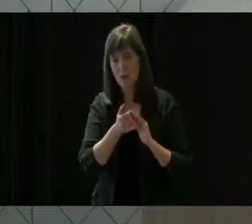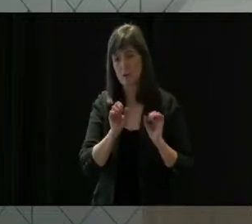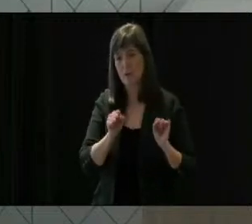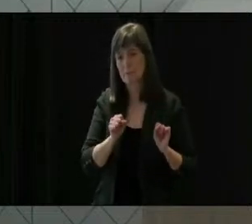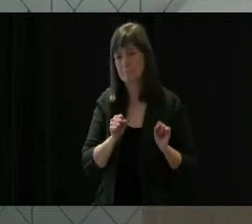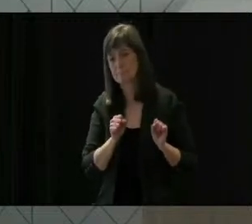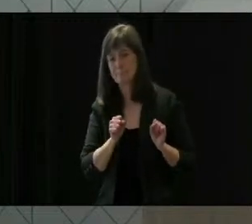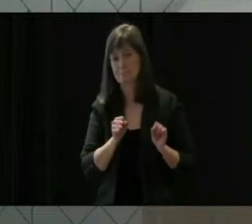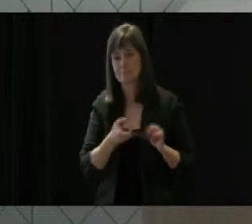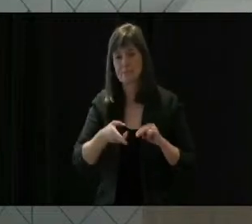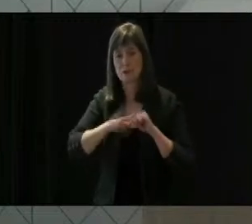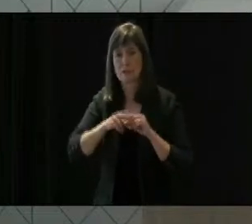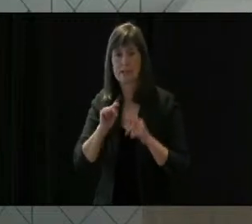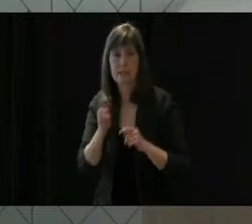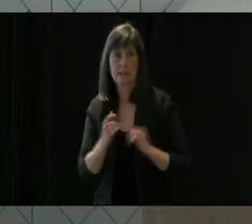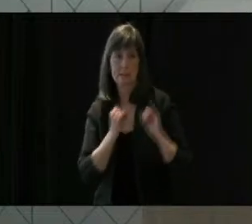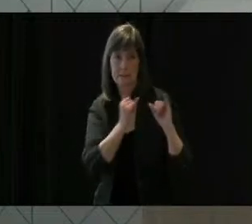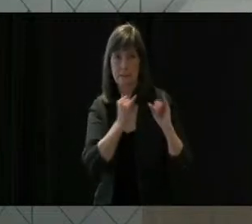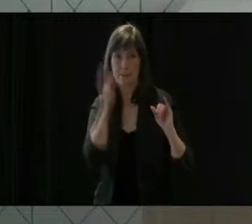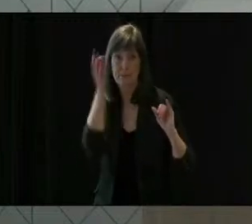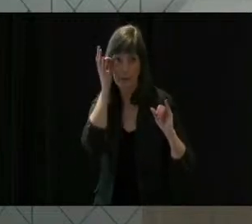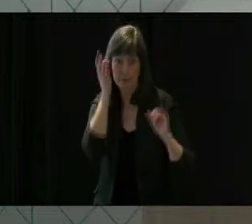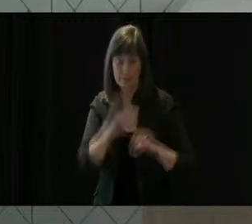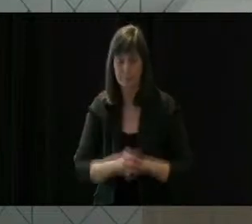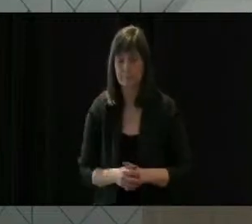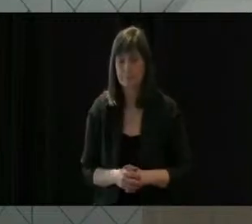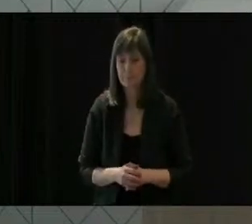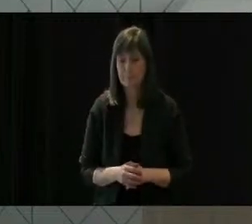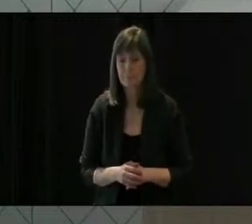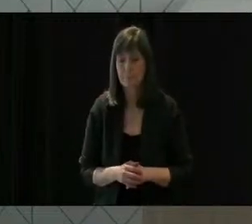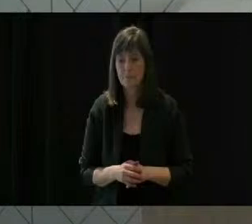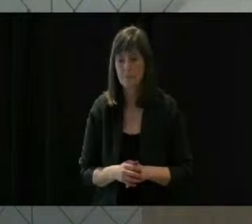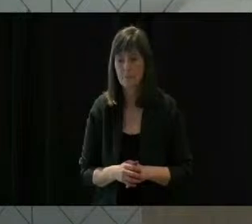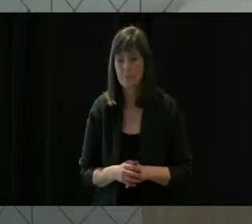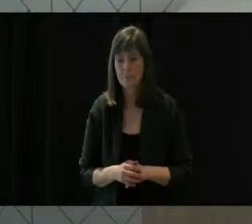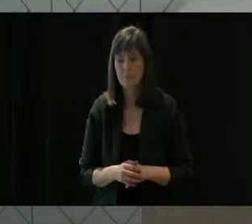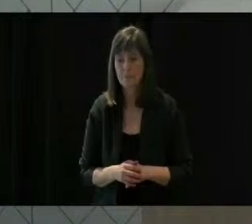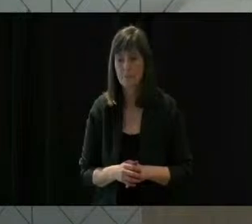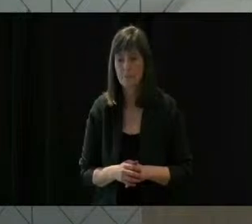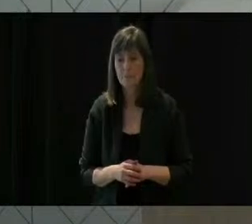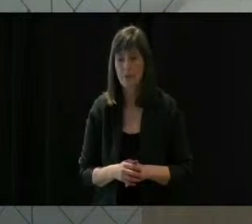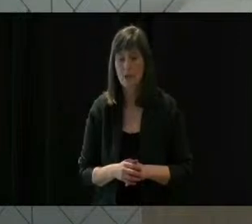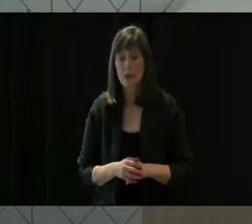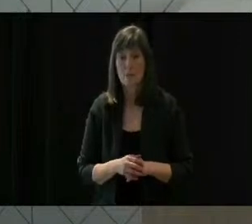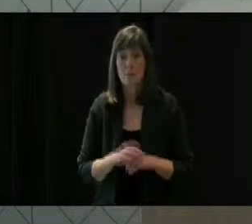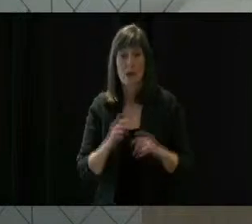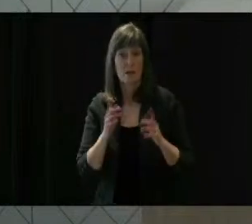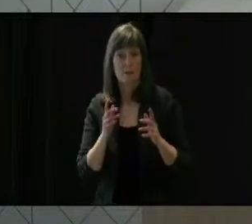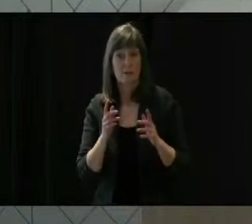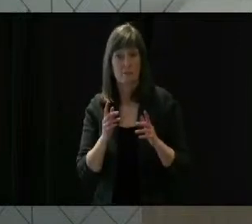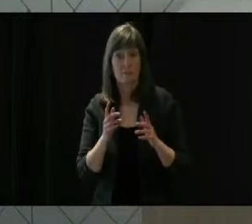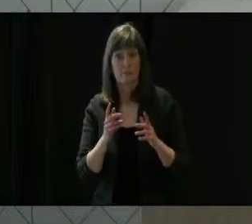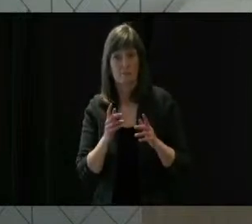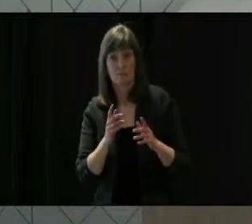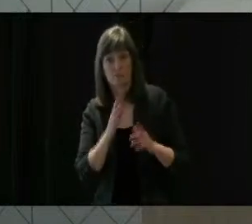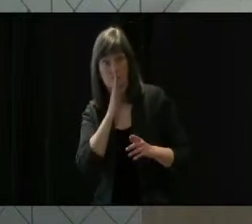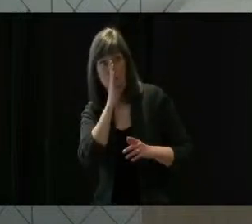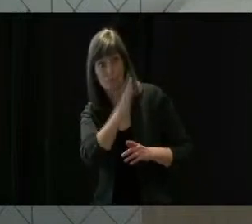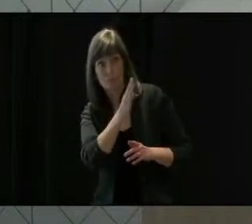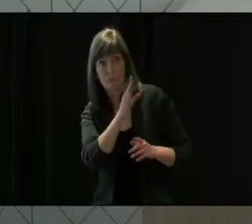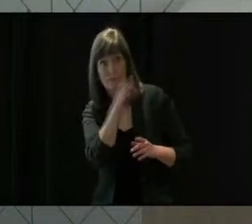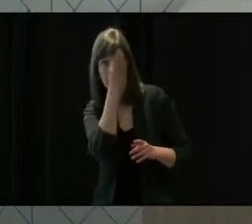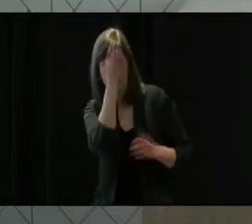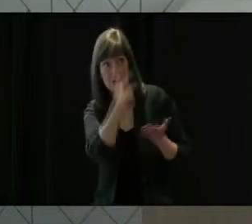to also do the same. But before we can get a coordinated approach with the federal government on this, we would